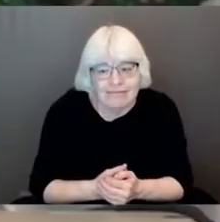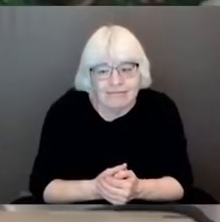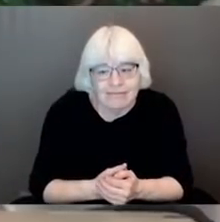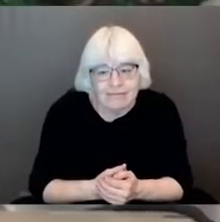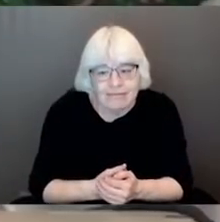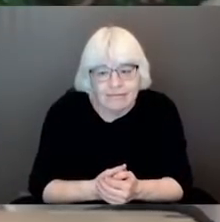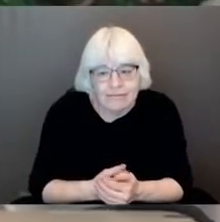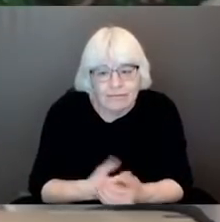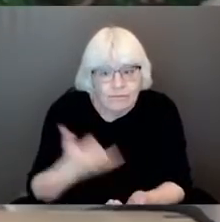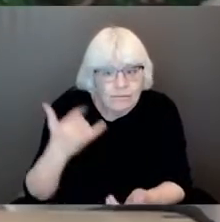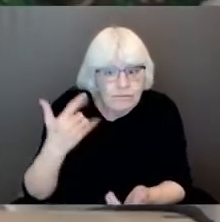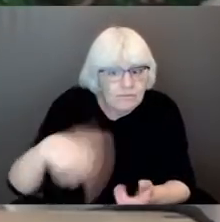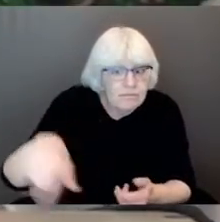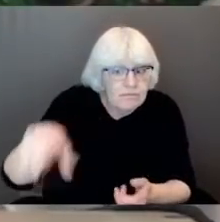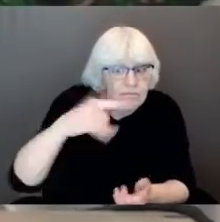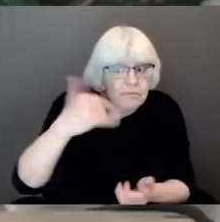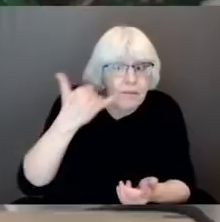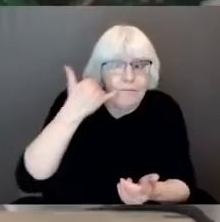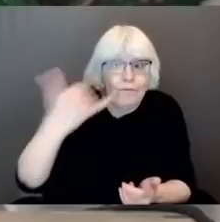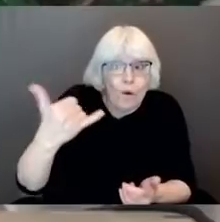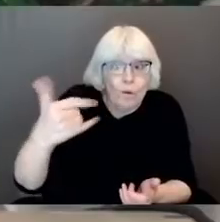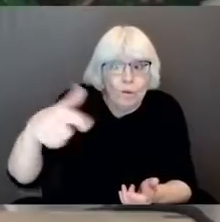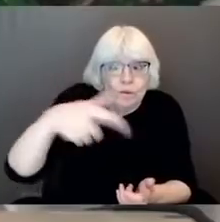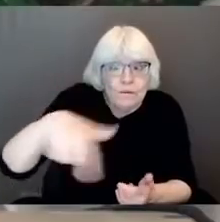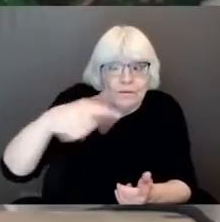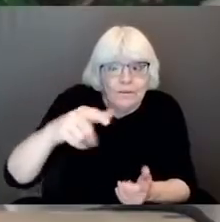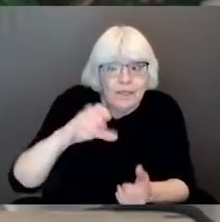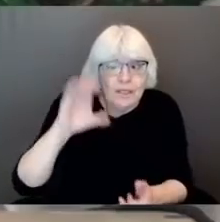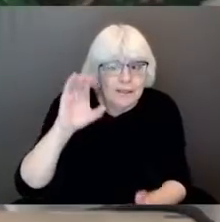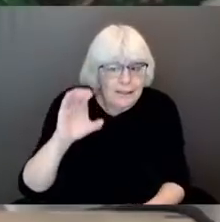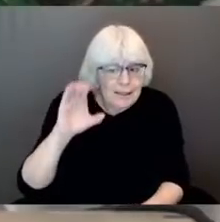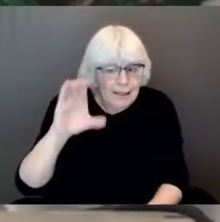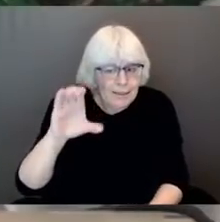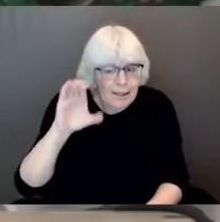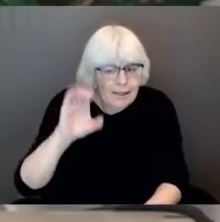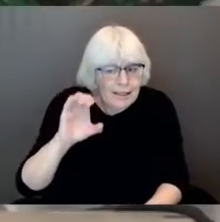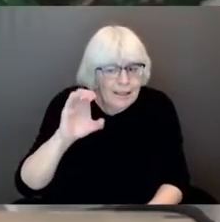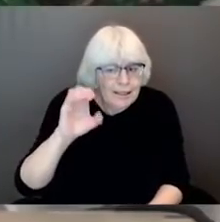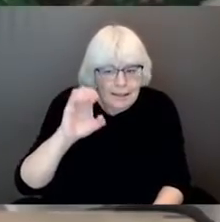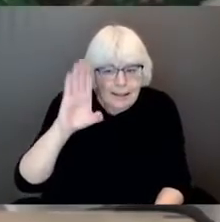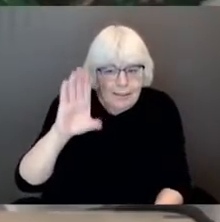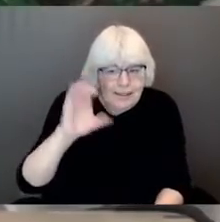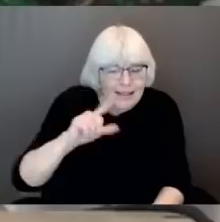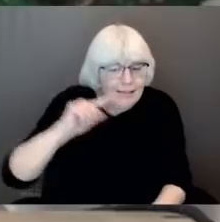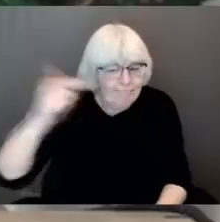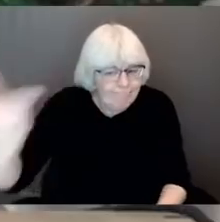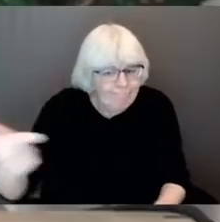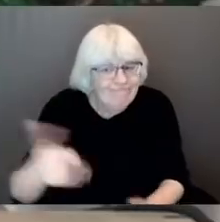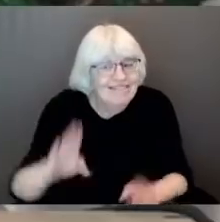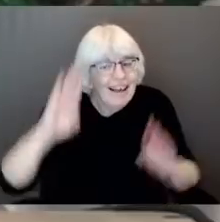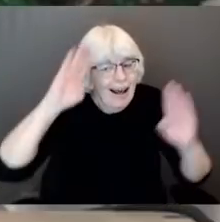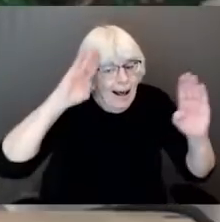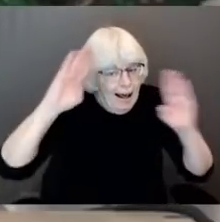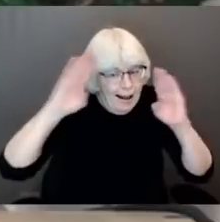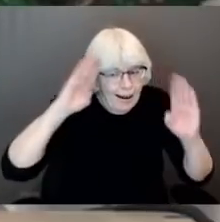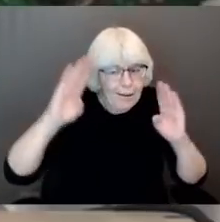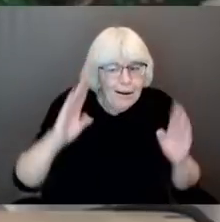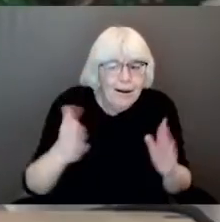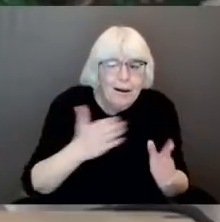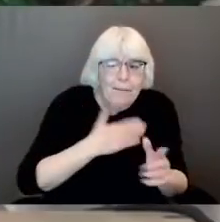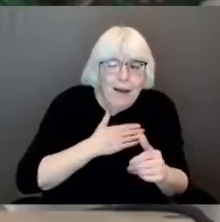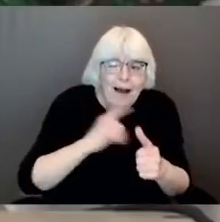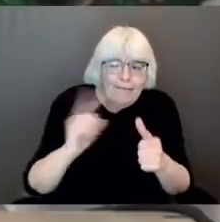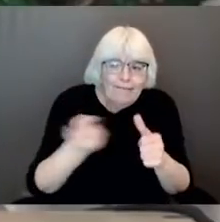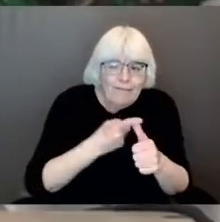Brittany Spencer, CBC. Hello, everybody. My first question is about the Vax Pass, specifically when it